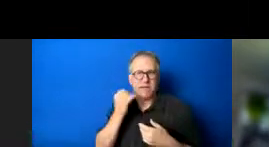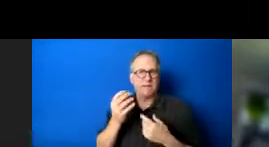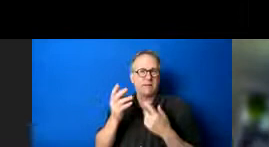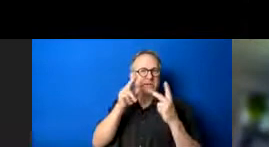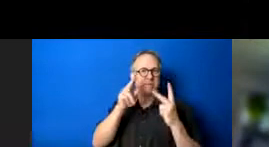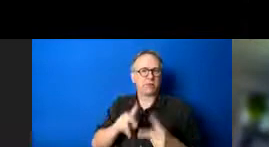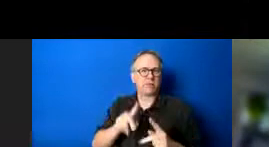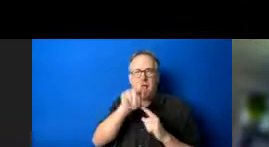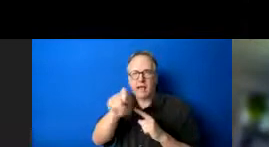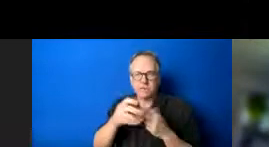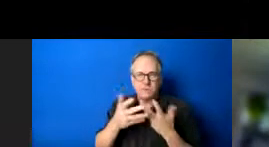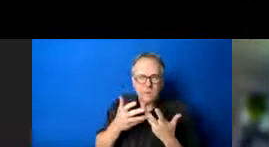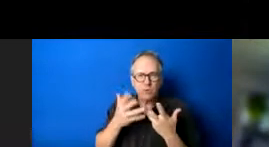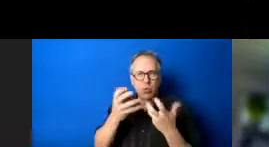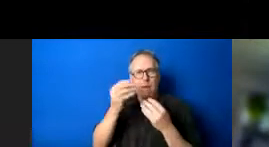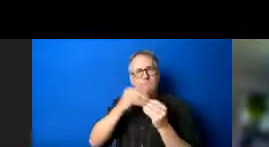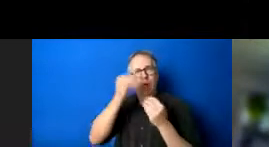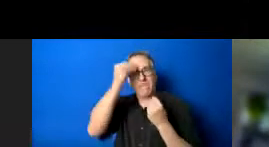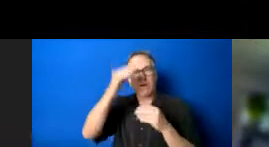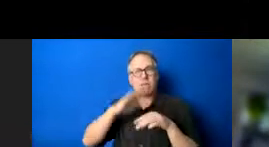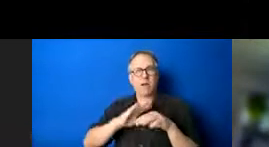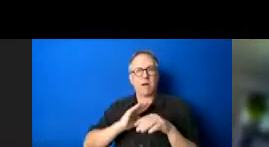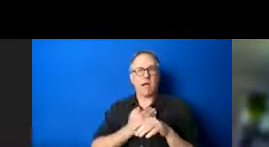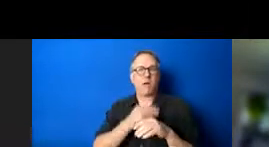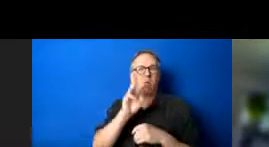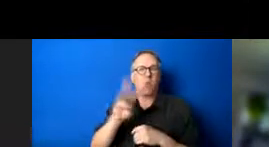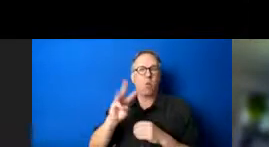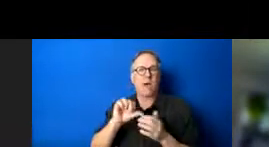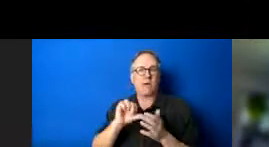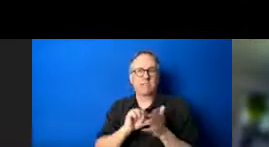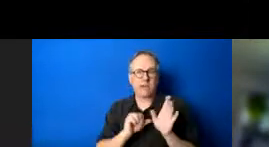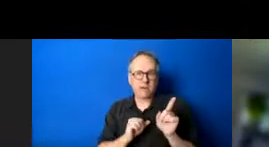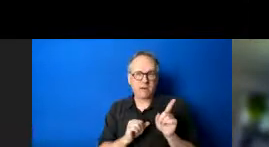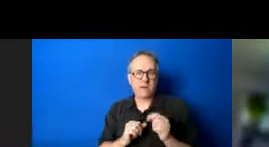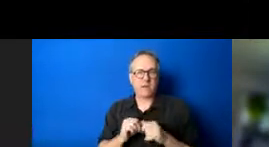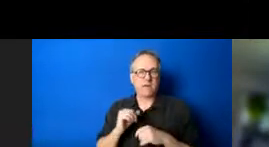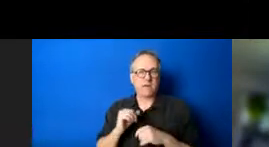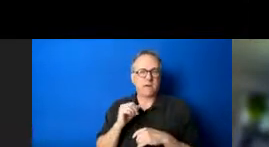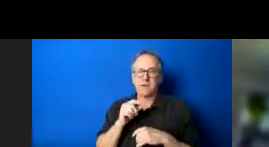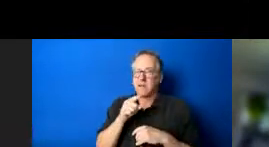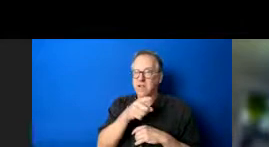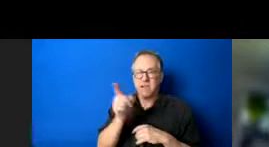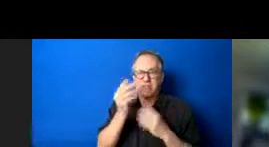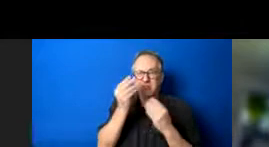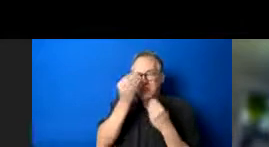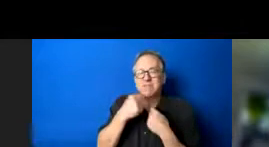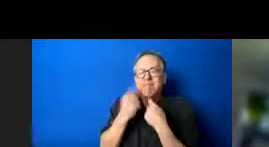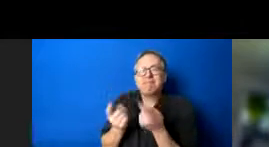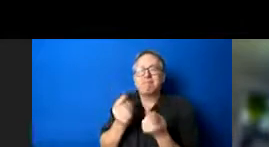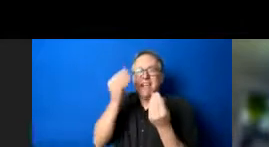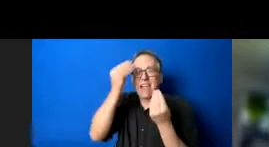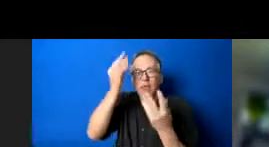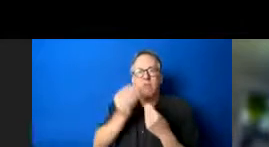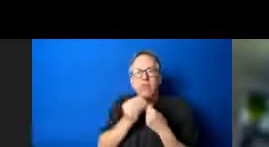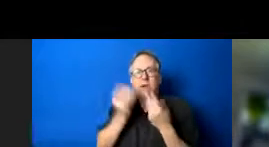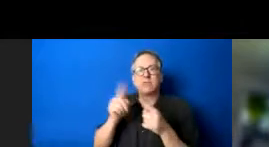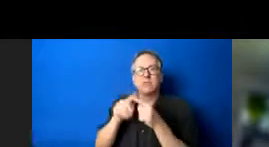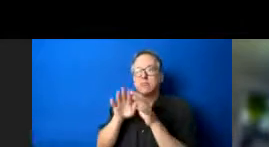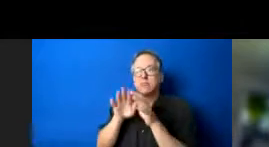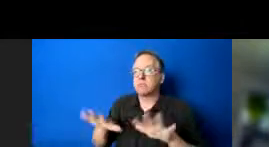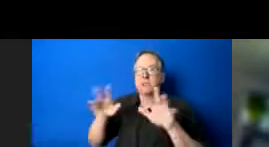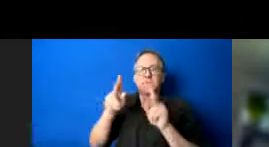and you wanted to find information on our website. So if you are just offering information to the general public, the